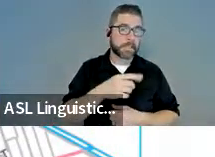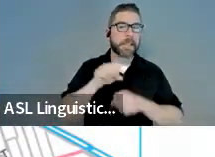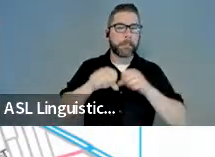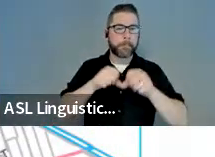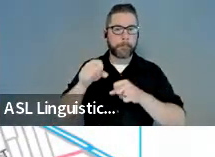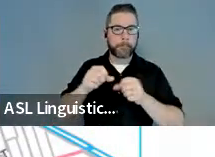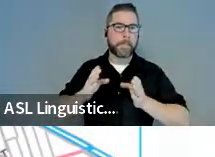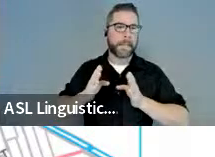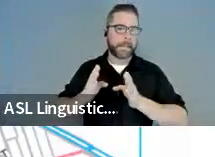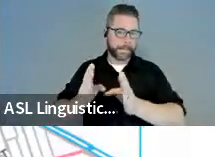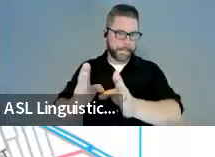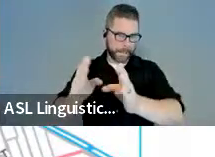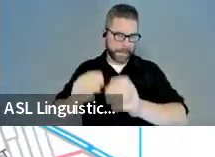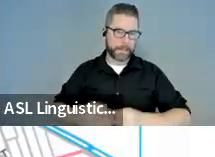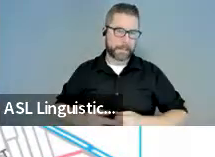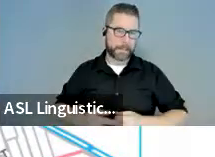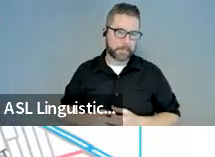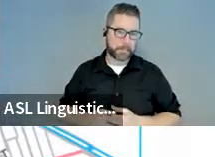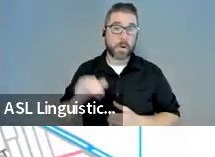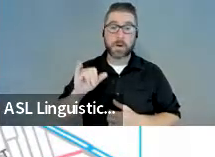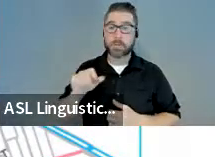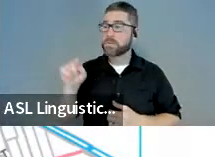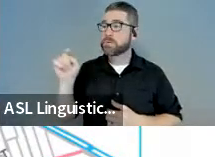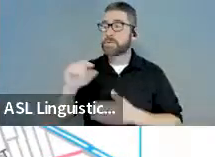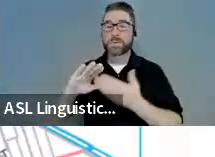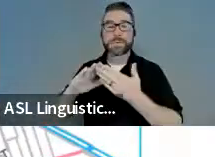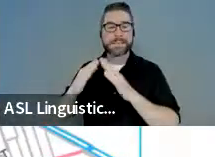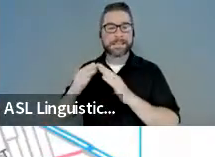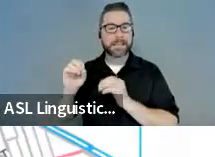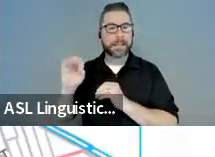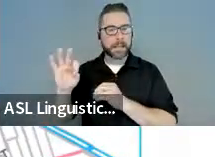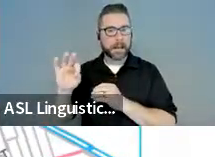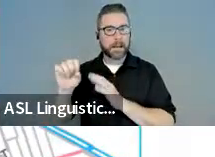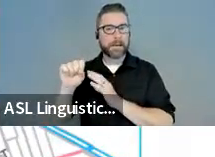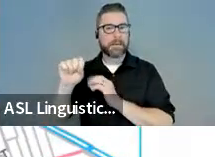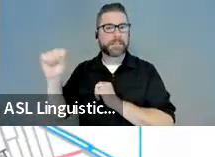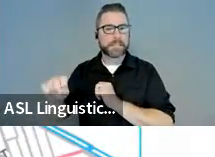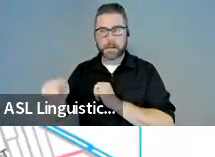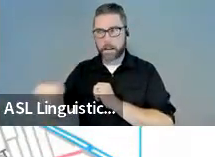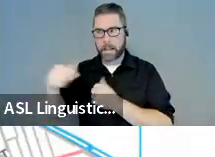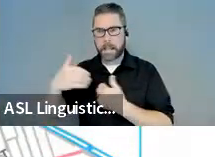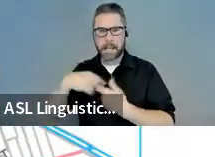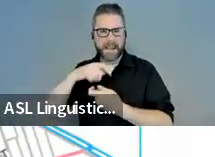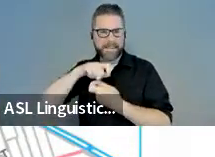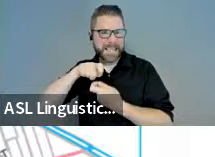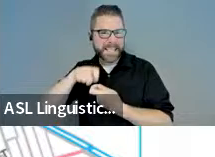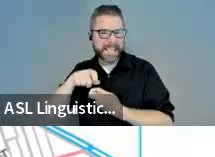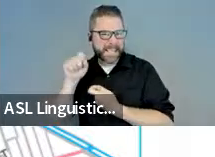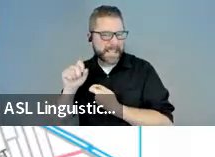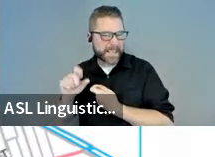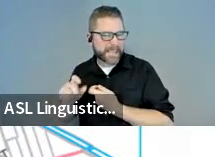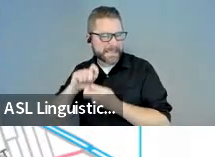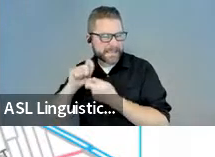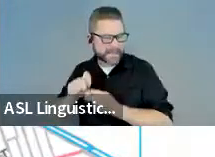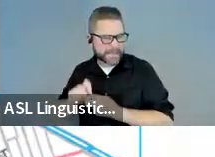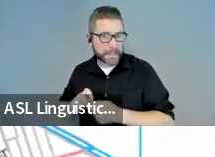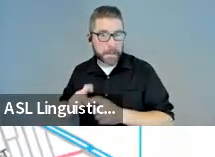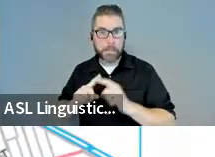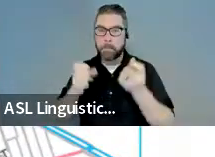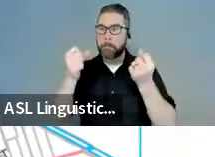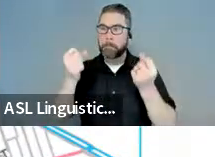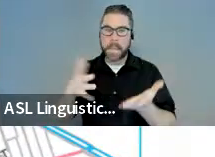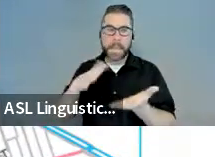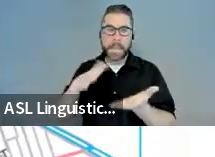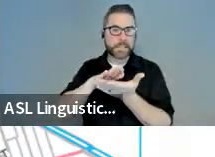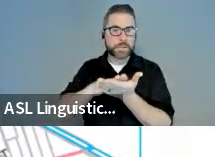do have City of Stockton folks if they're detailed questions. But as a reminder, there are a lot of schools that would be